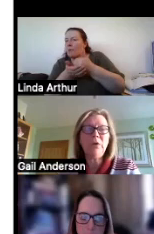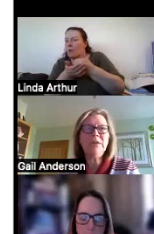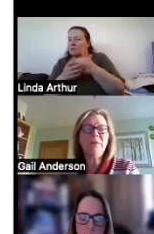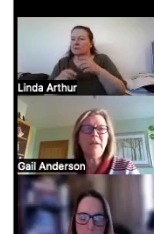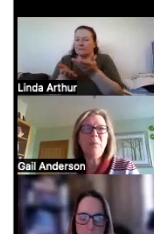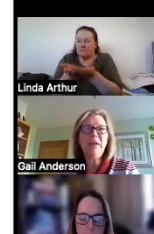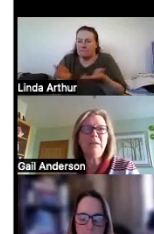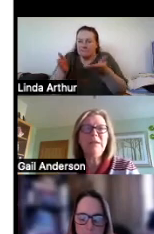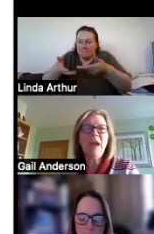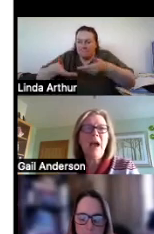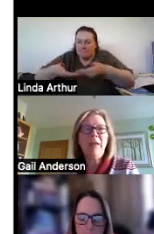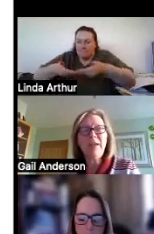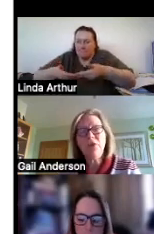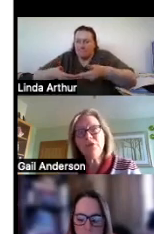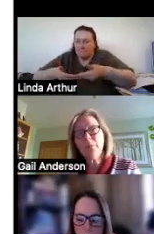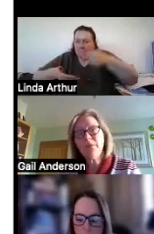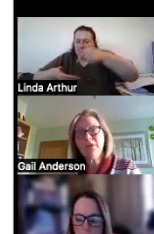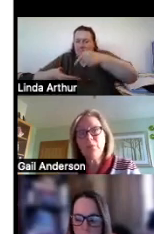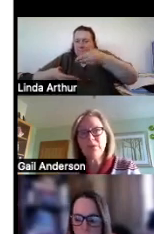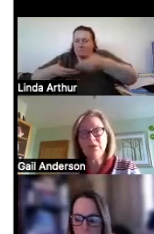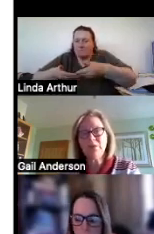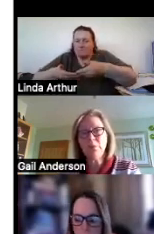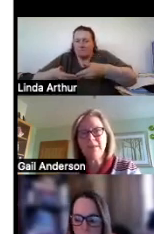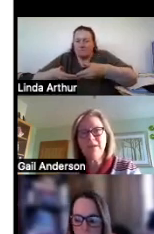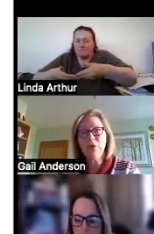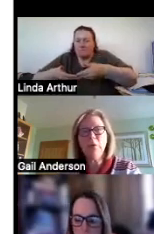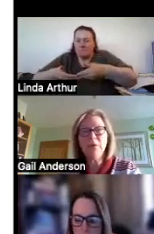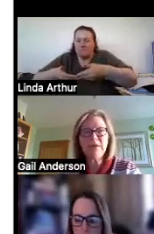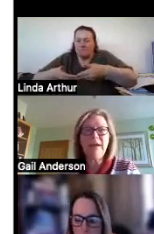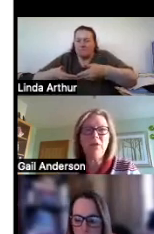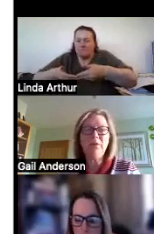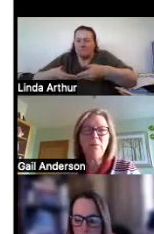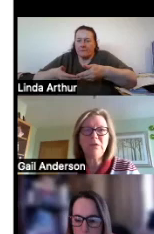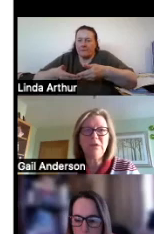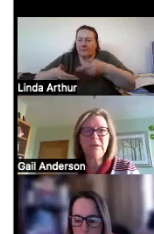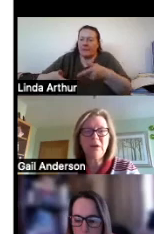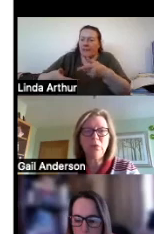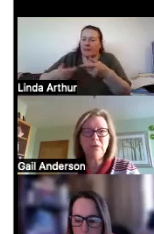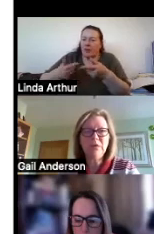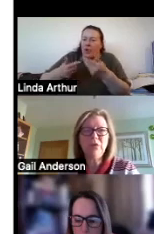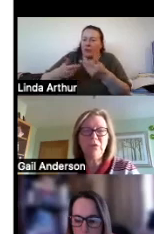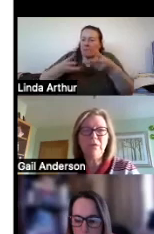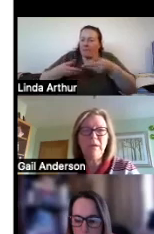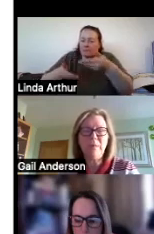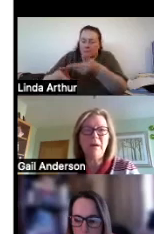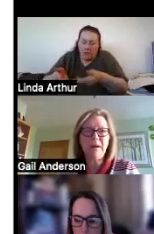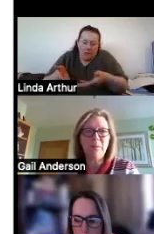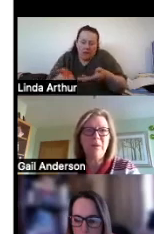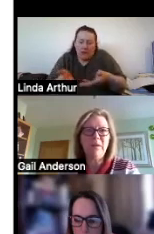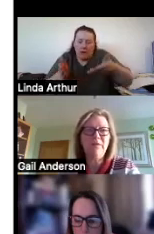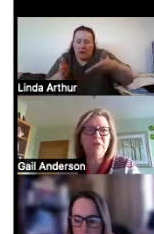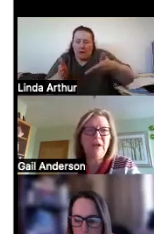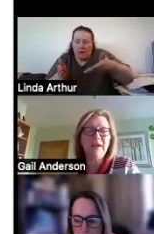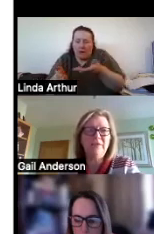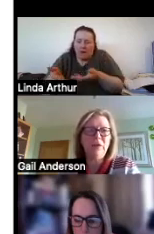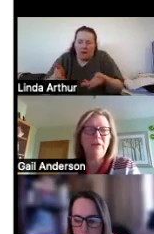those organs within the pelvis. And then your superficial muscles, which would be the lower side of the muscles and closest to the perineum and